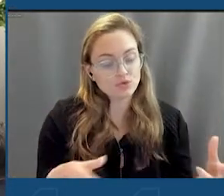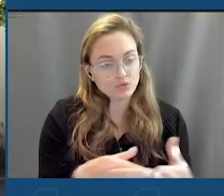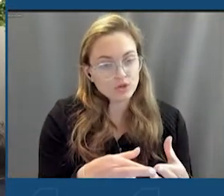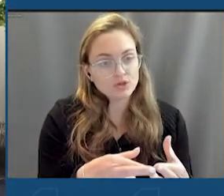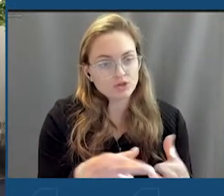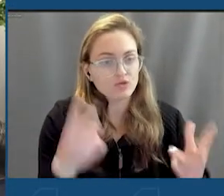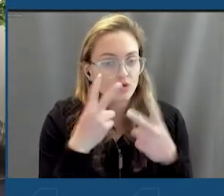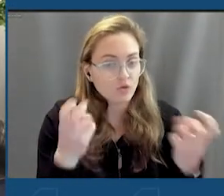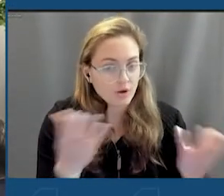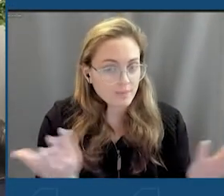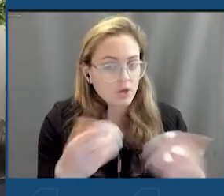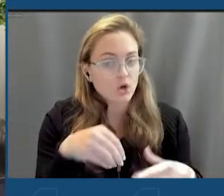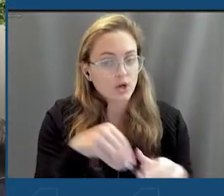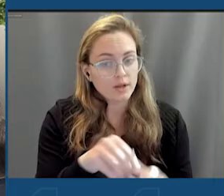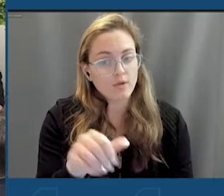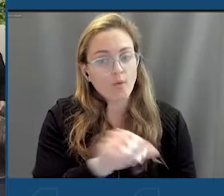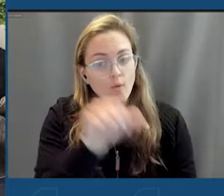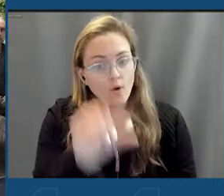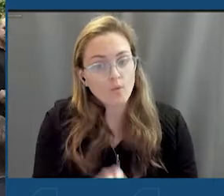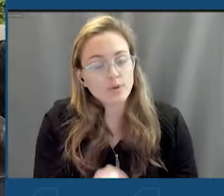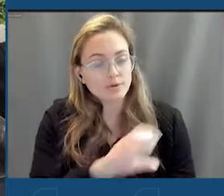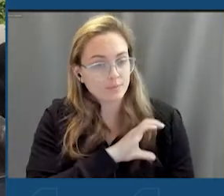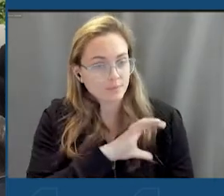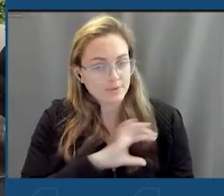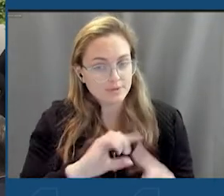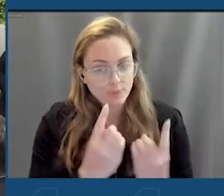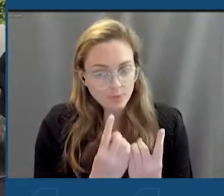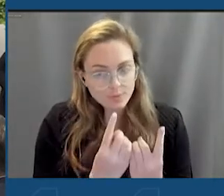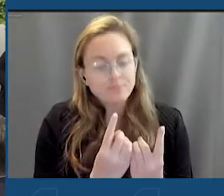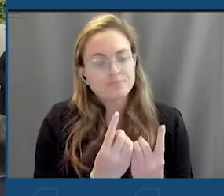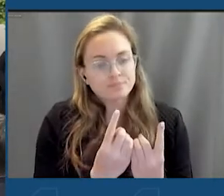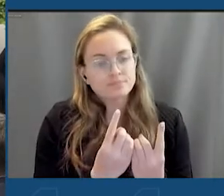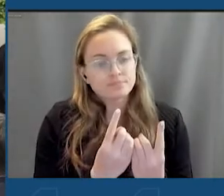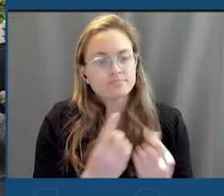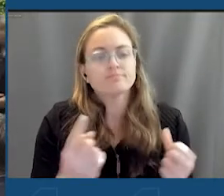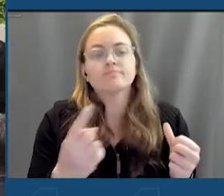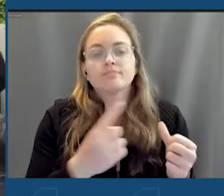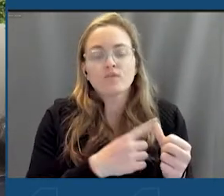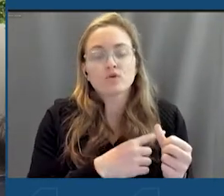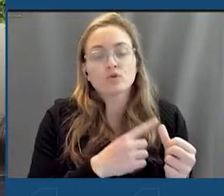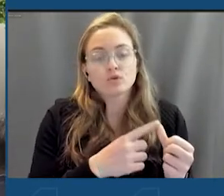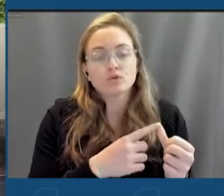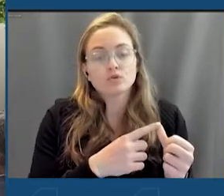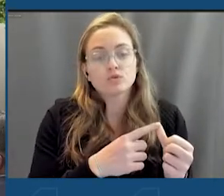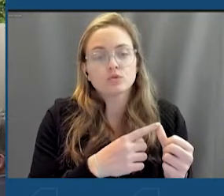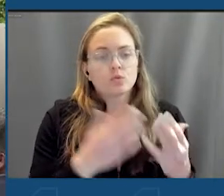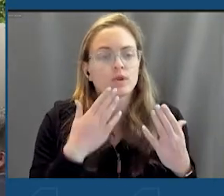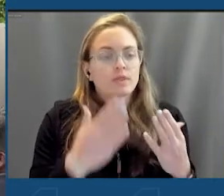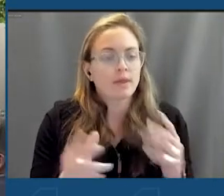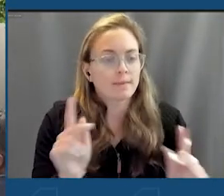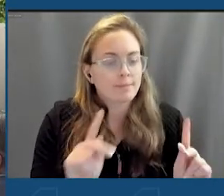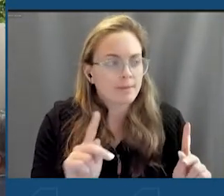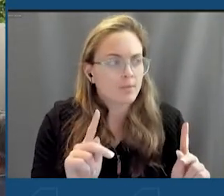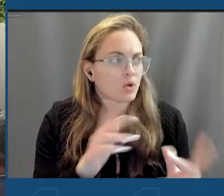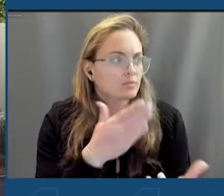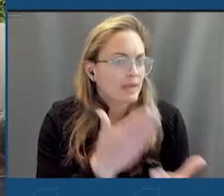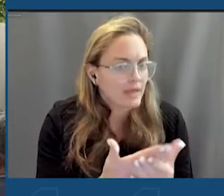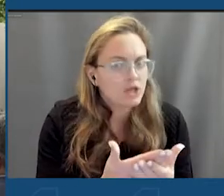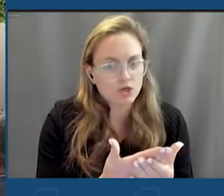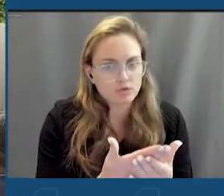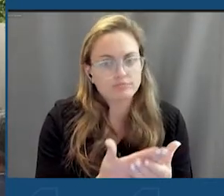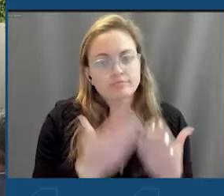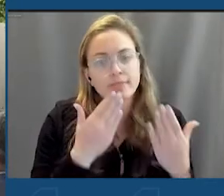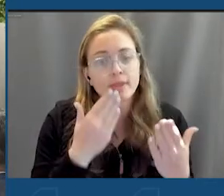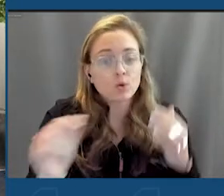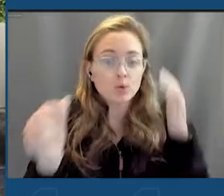the Albany Police Department's headquarters. First and foremost is to thank a few folks in regards to getting here. First and foremost, thank you to Governor